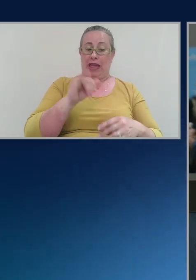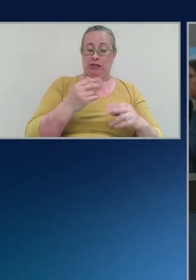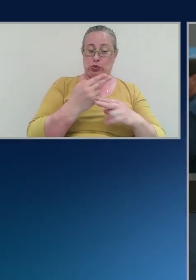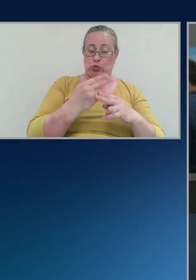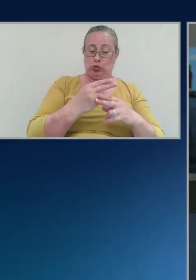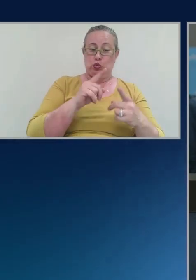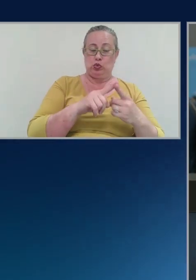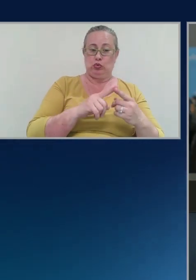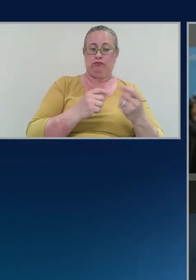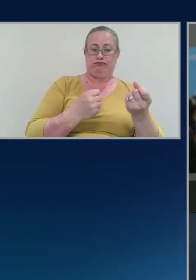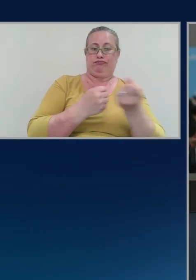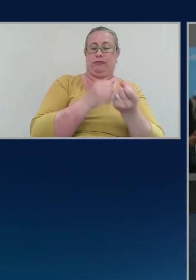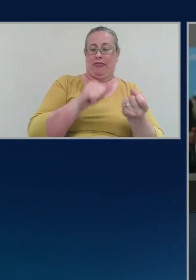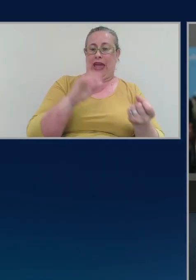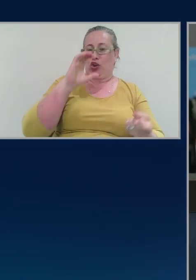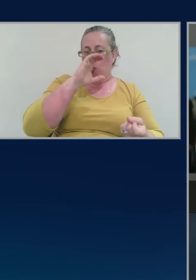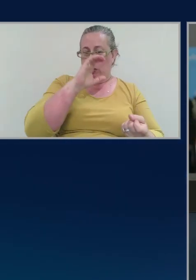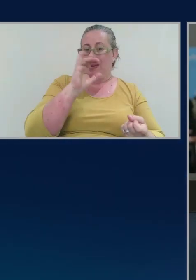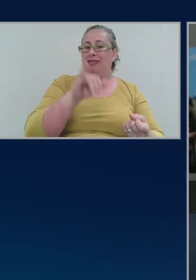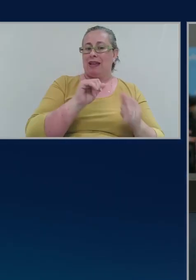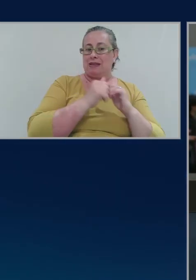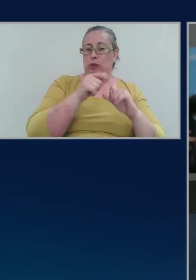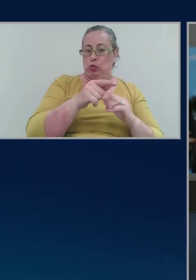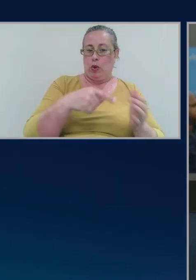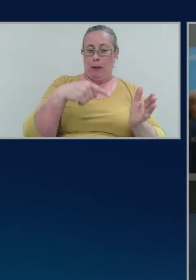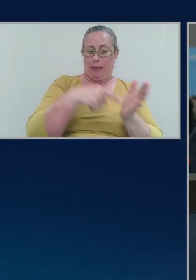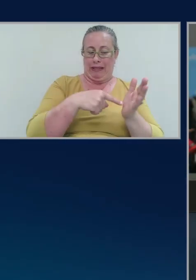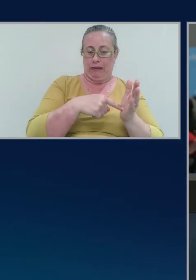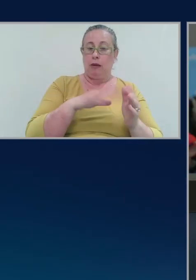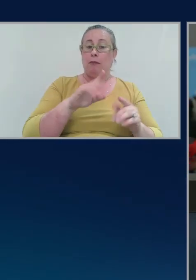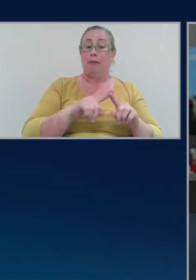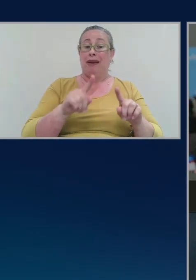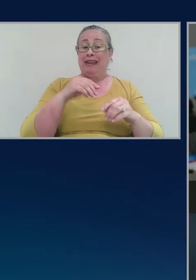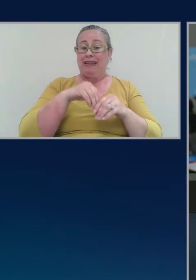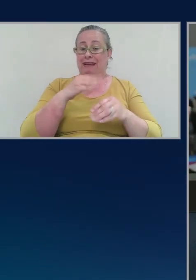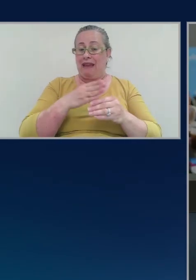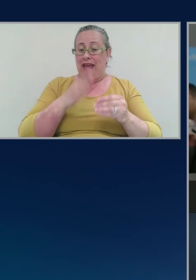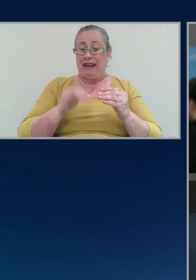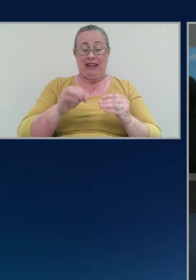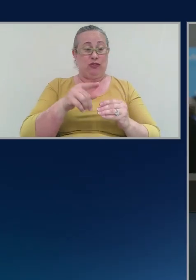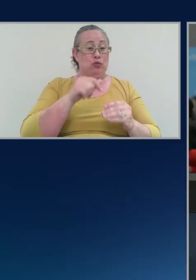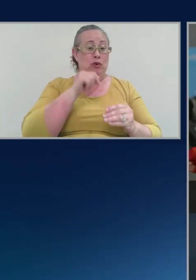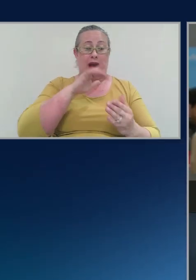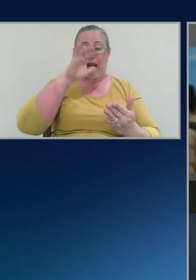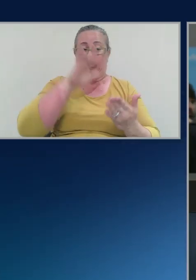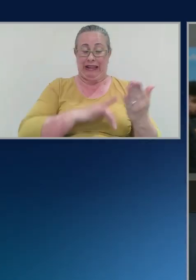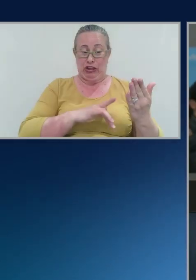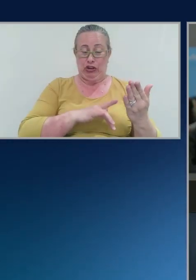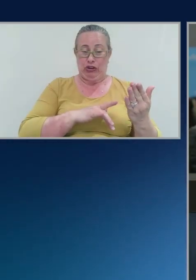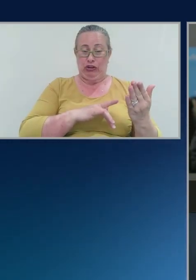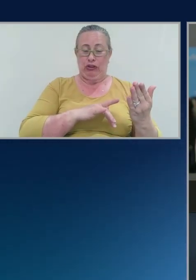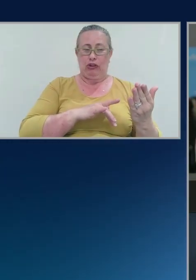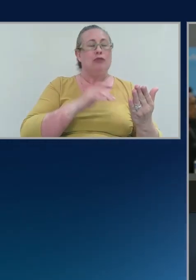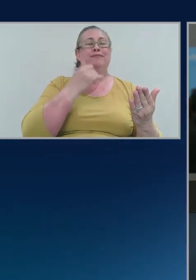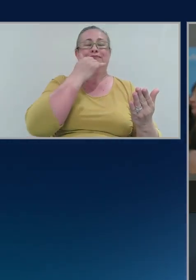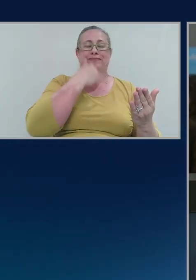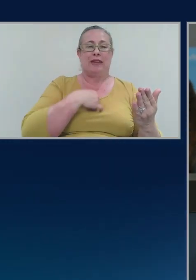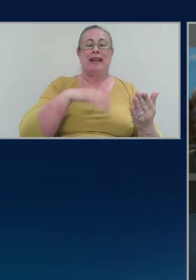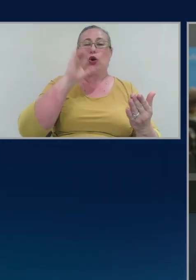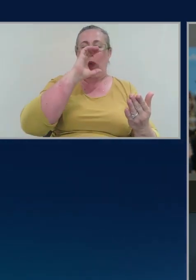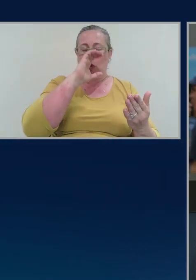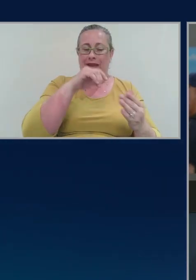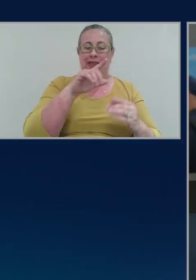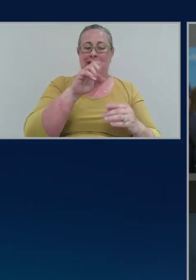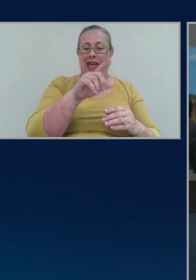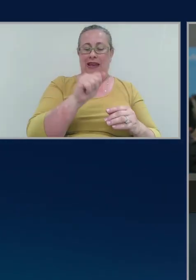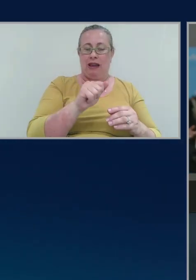query, and that's what you get billed by. Okay. But in the end, if you're not querying the data, we don't spin that infrastructure up. So it will spin